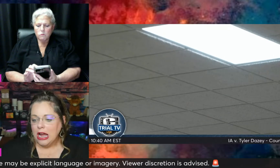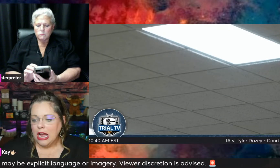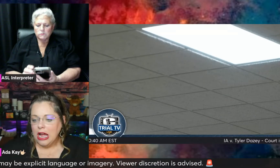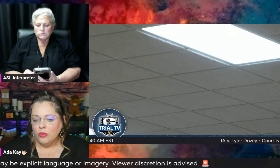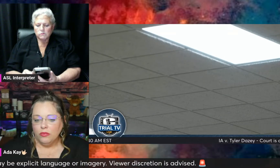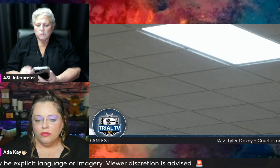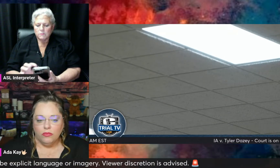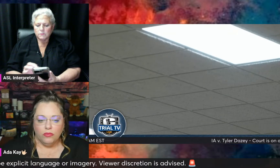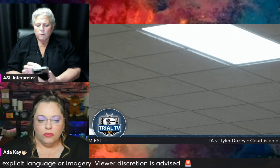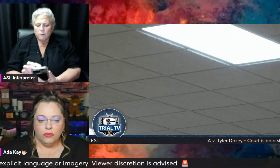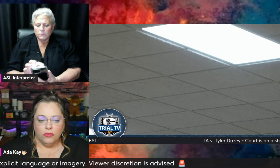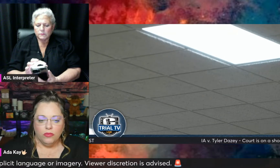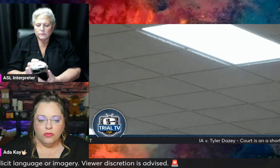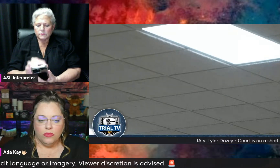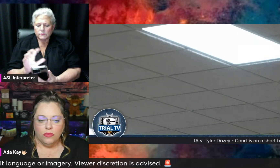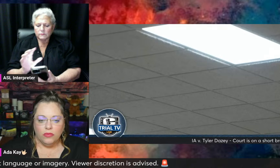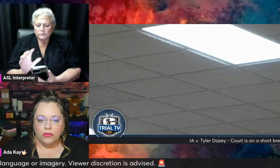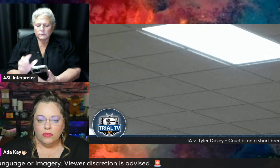Oh.